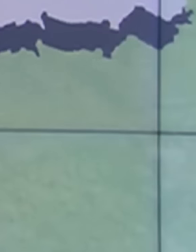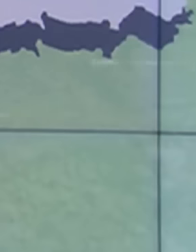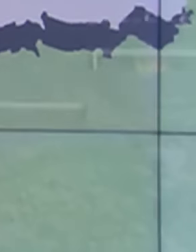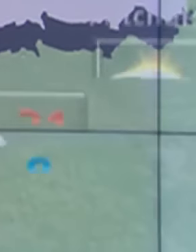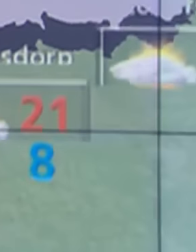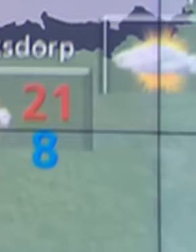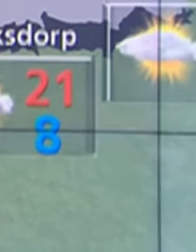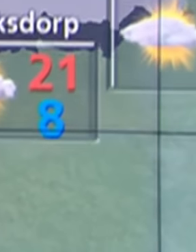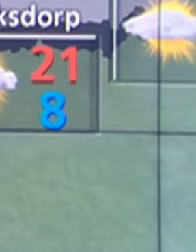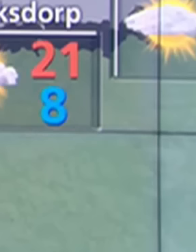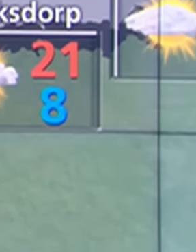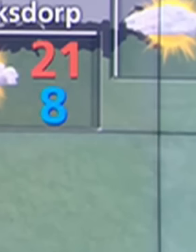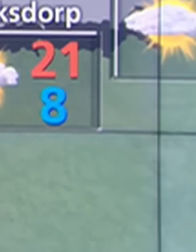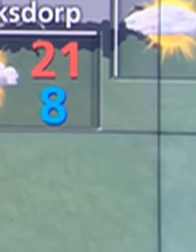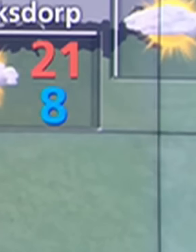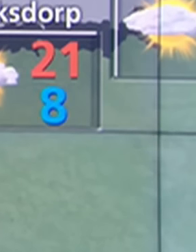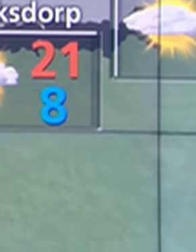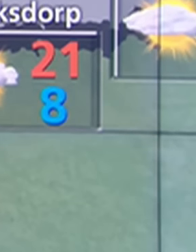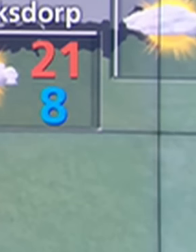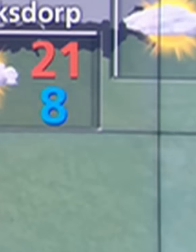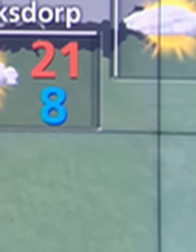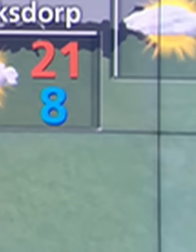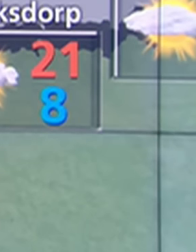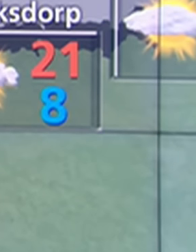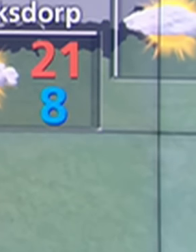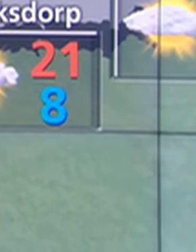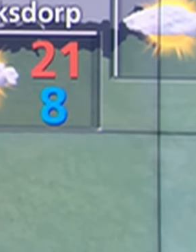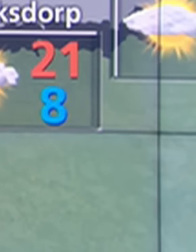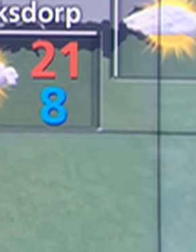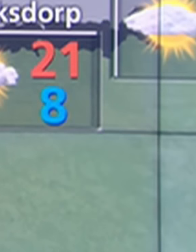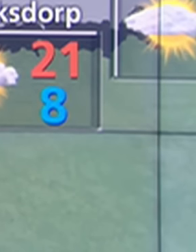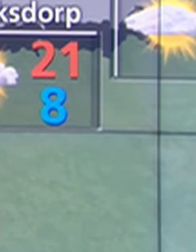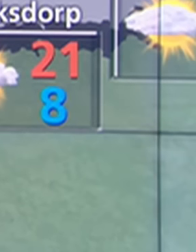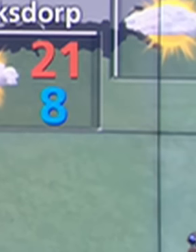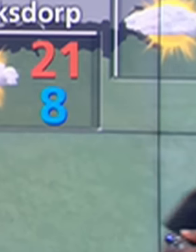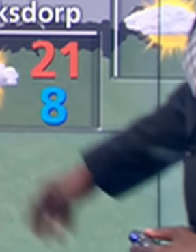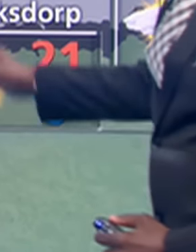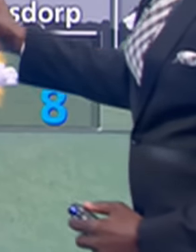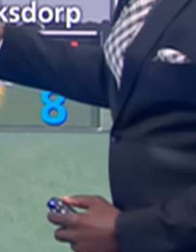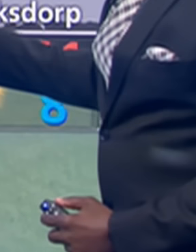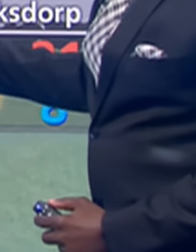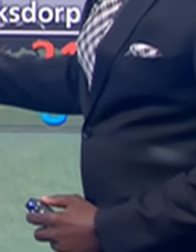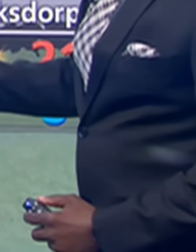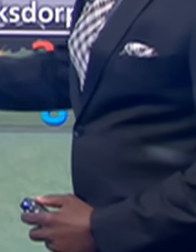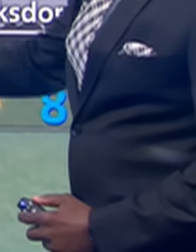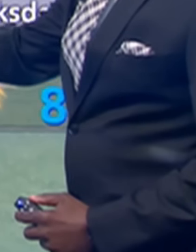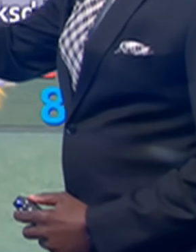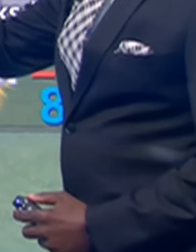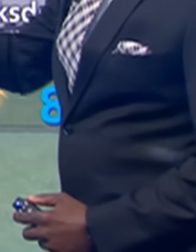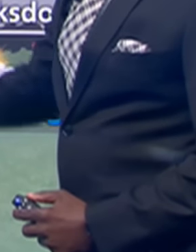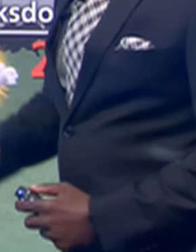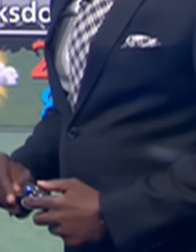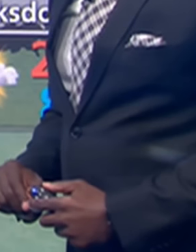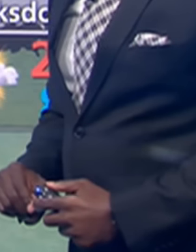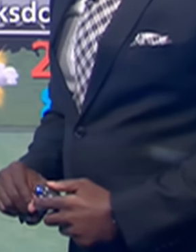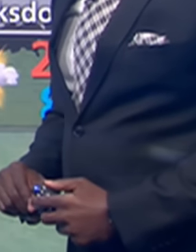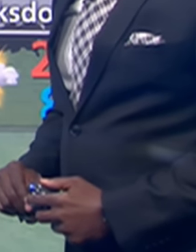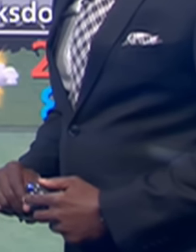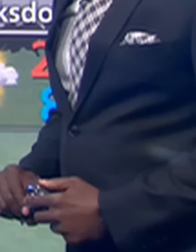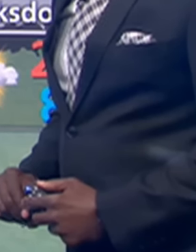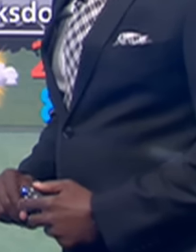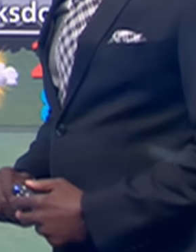ba North West le teng o hlokomela hore hona phetho e ka le re shebile hona ka hare Ottosdale e tla hle ka le fela ho mashome a mabedi o tla fitla fela ho shebile hona